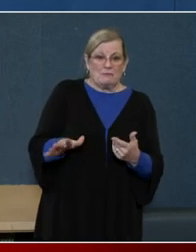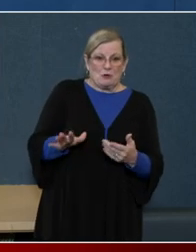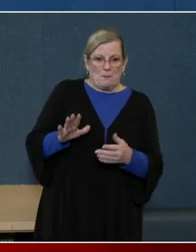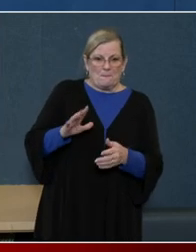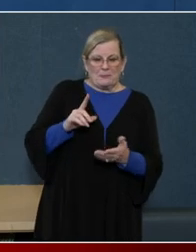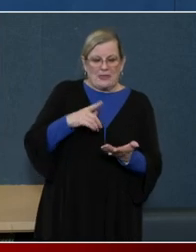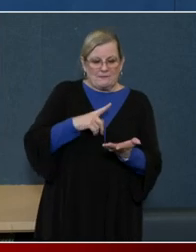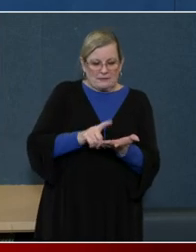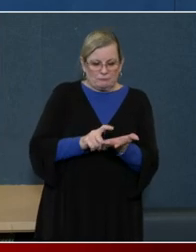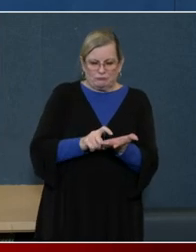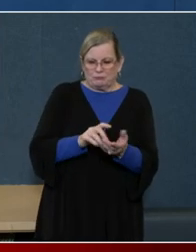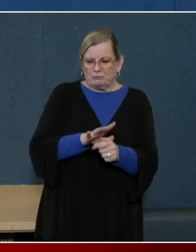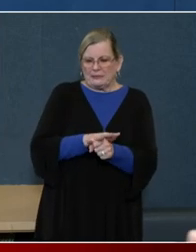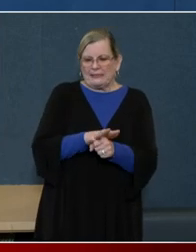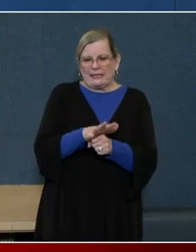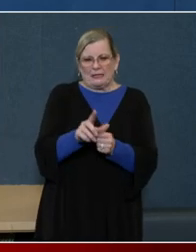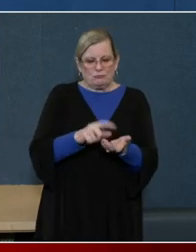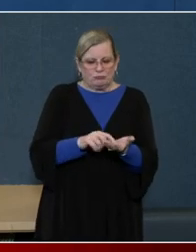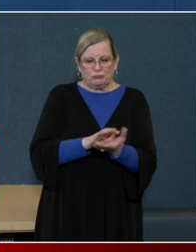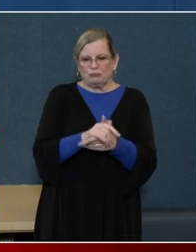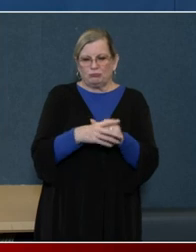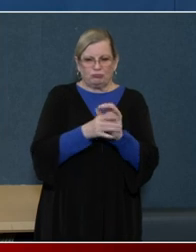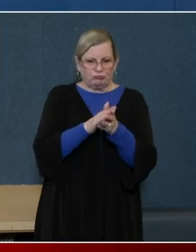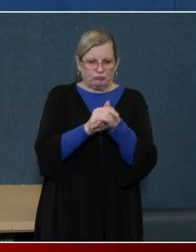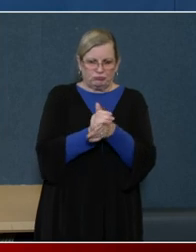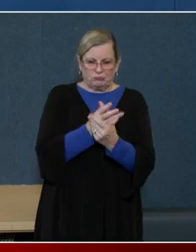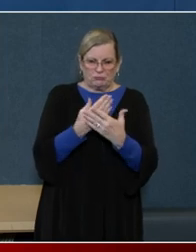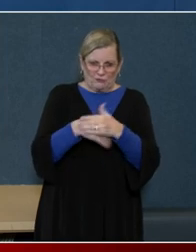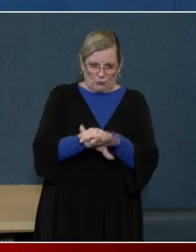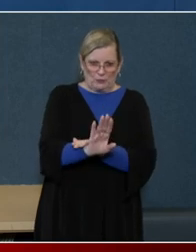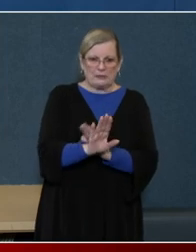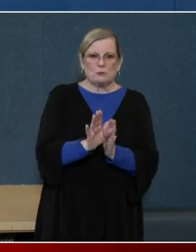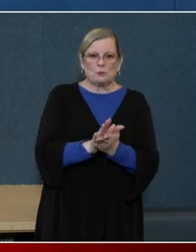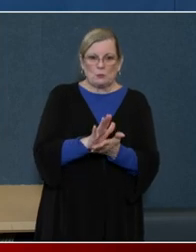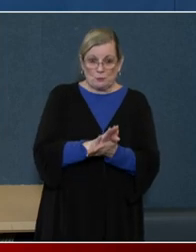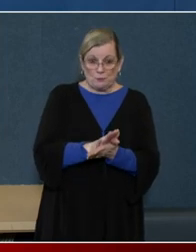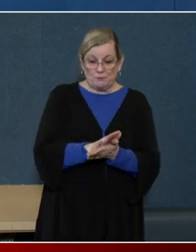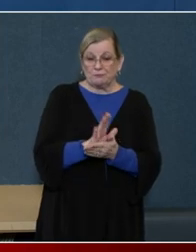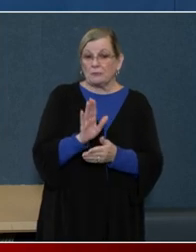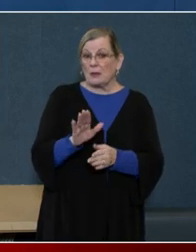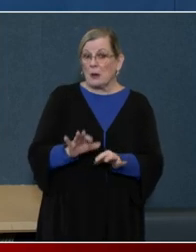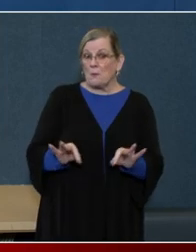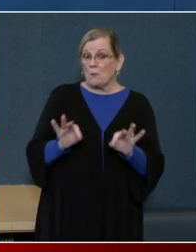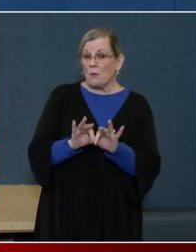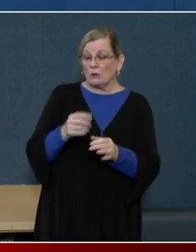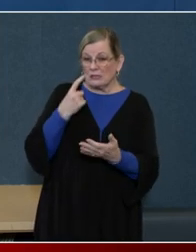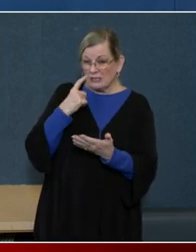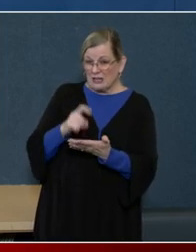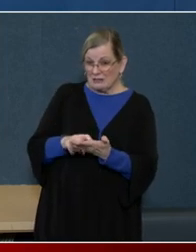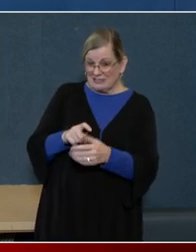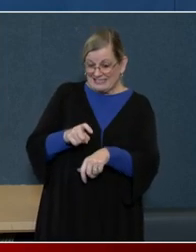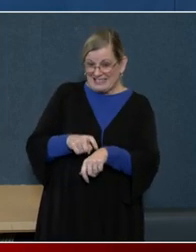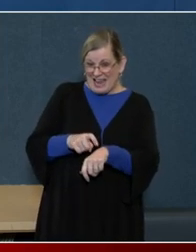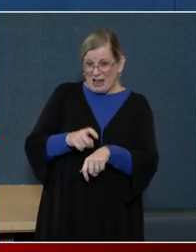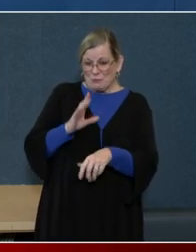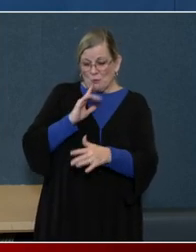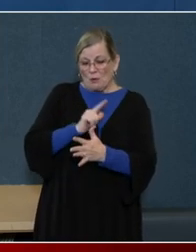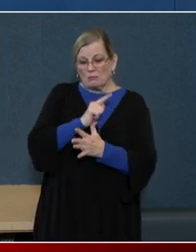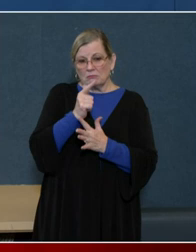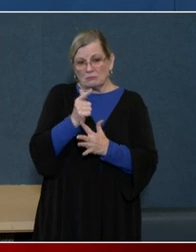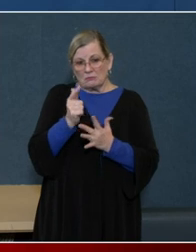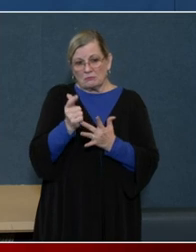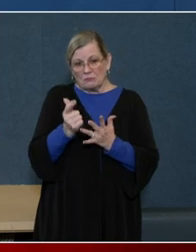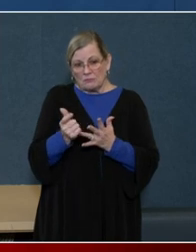receive a face covering for today. It's also important to note that there will be staggered times for breakfast. There